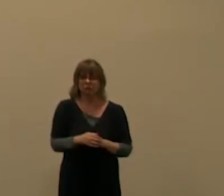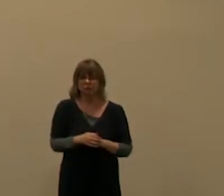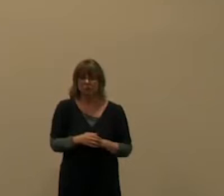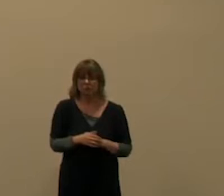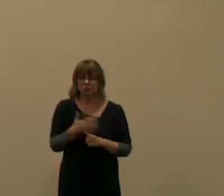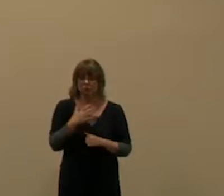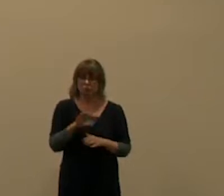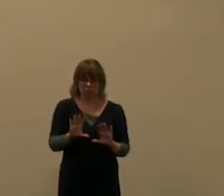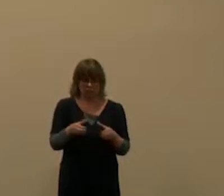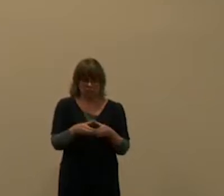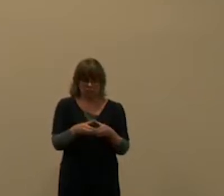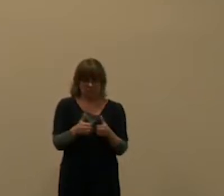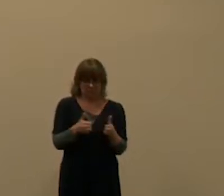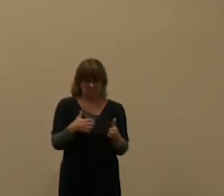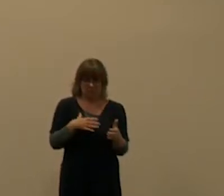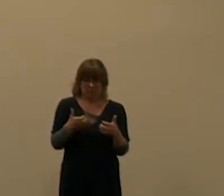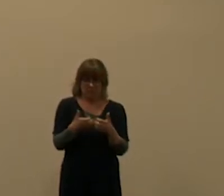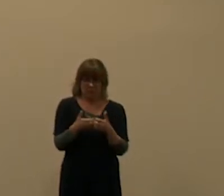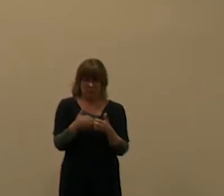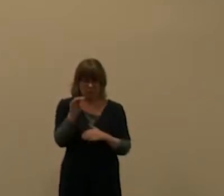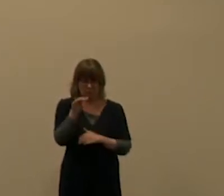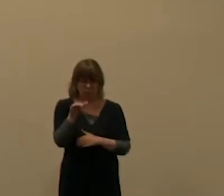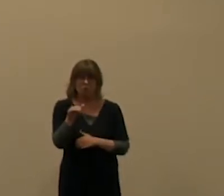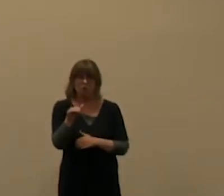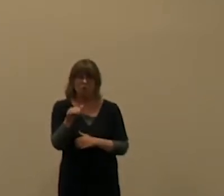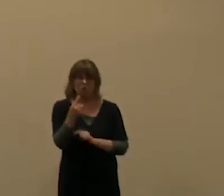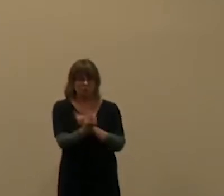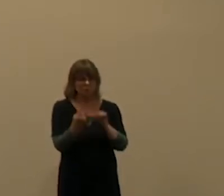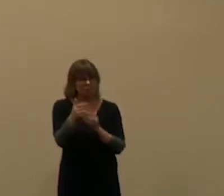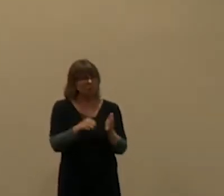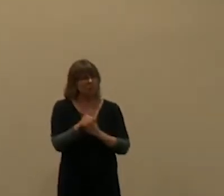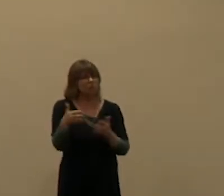as a company, how do we want to move forward with this meeting culture?